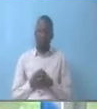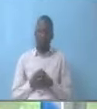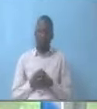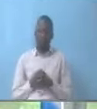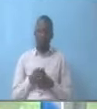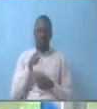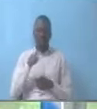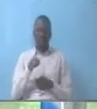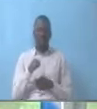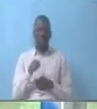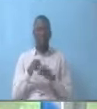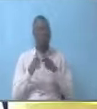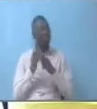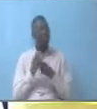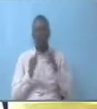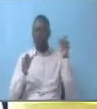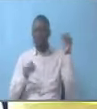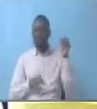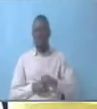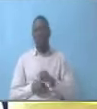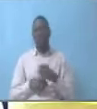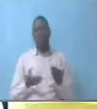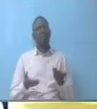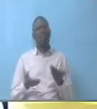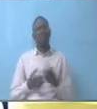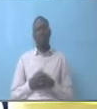This is terrible.